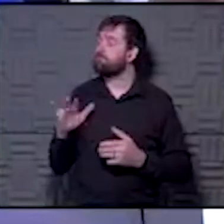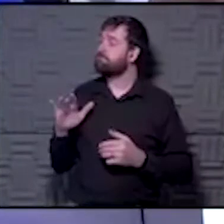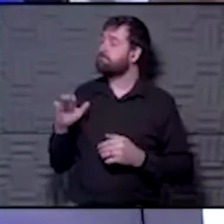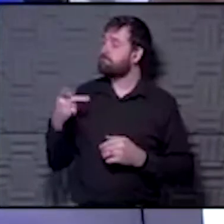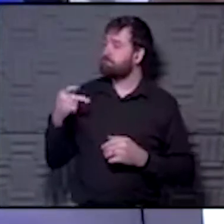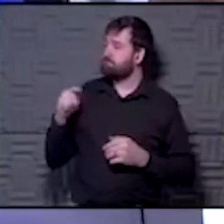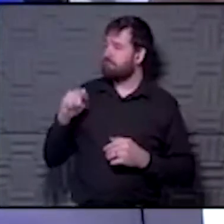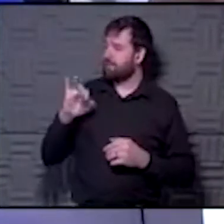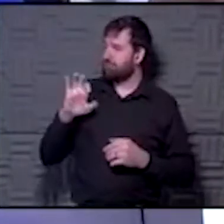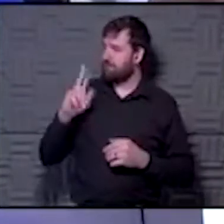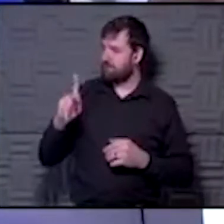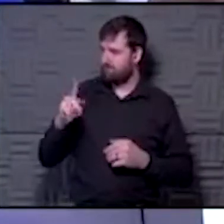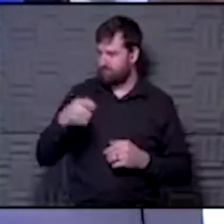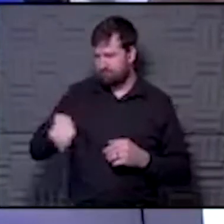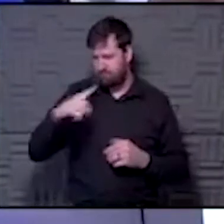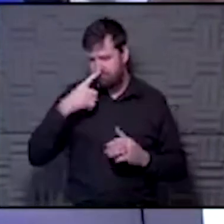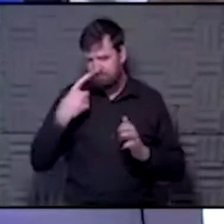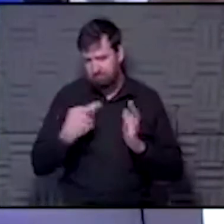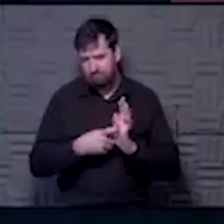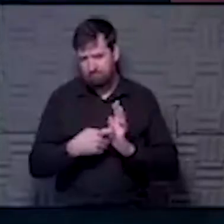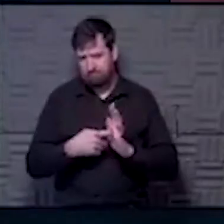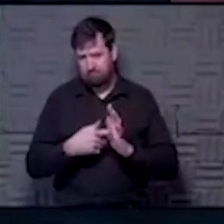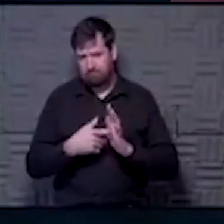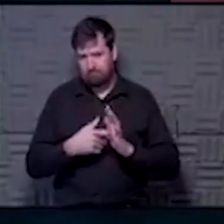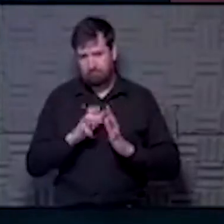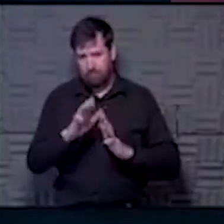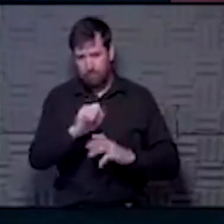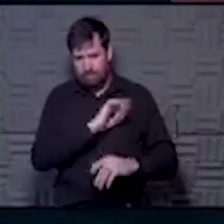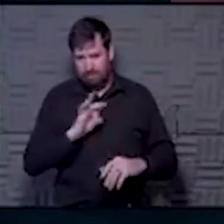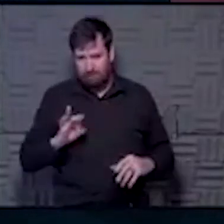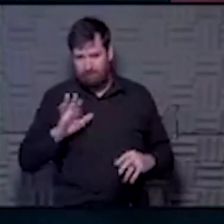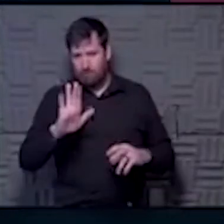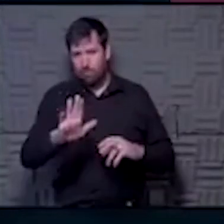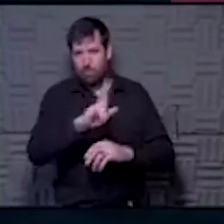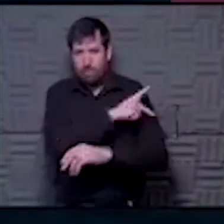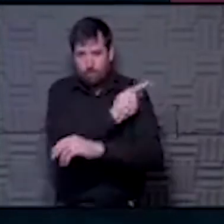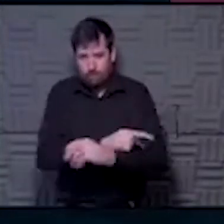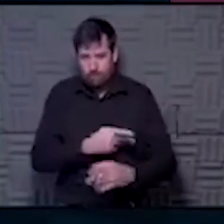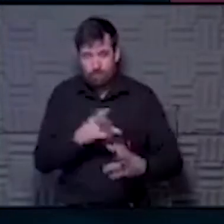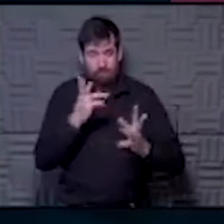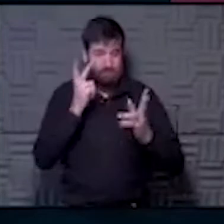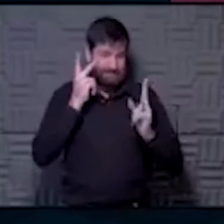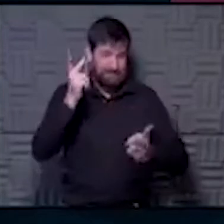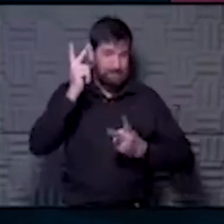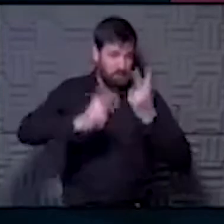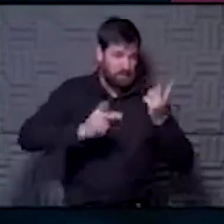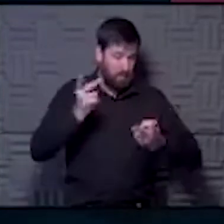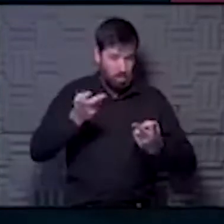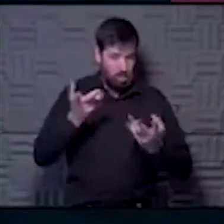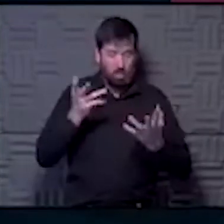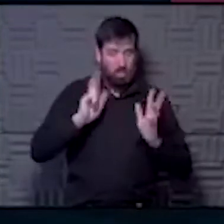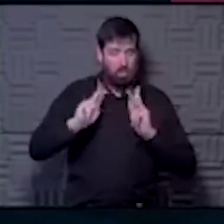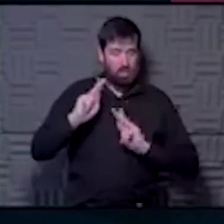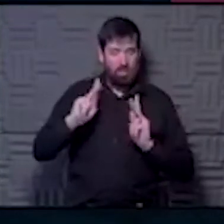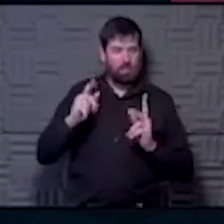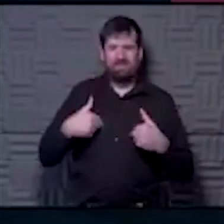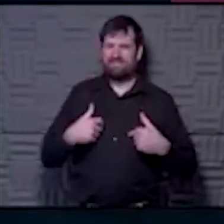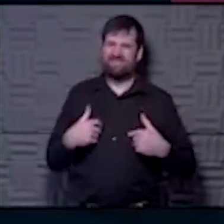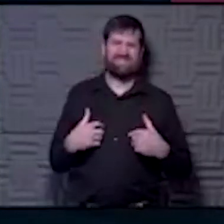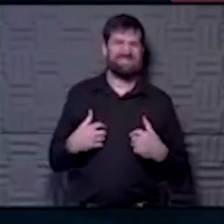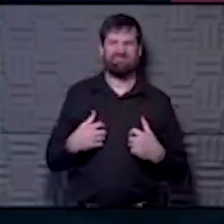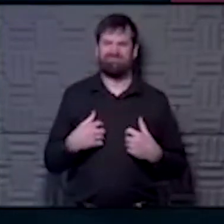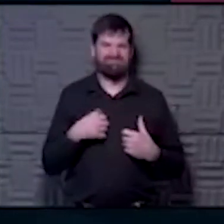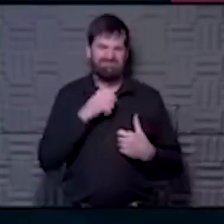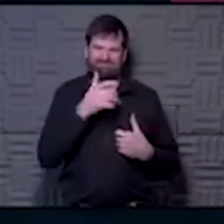Patrick, have you all seen much of this? Have you, either in your staff or your patient population, are you seeing people come back after COVID saying, gosh, I just don't feel right,